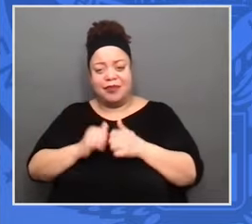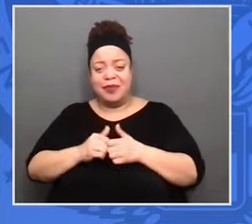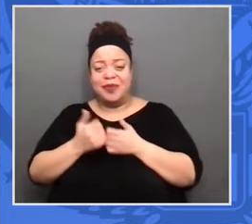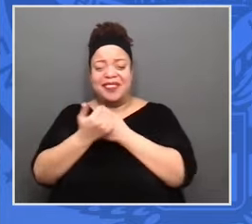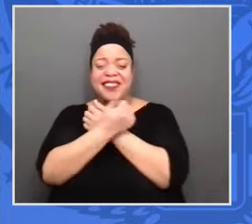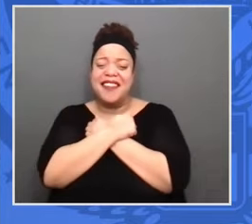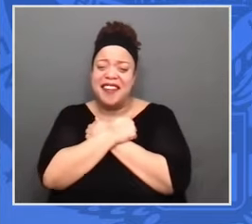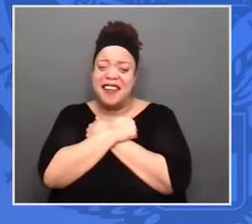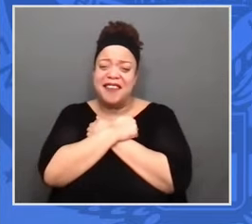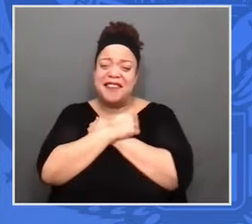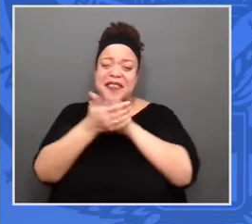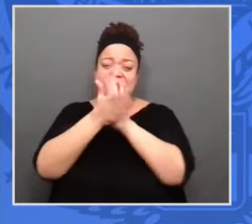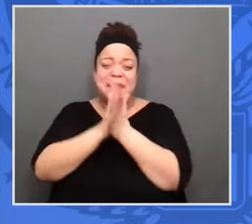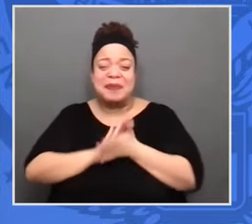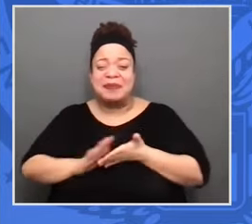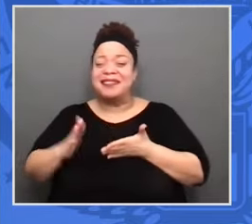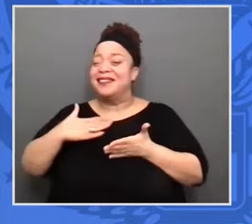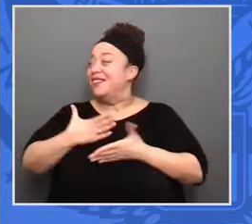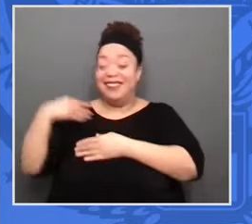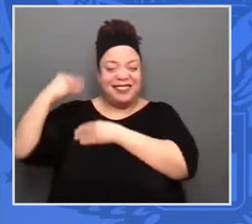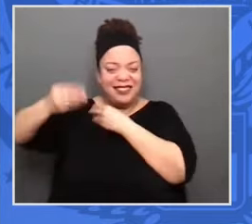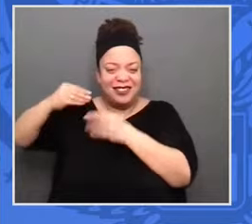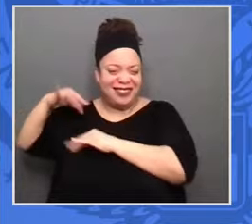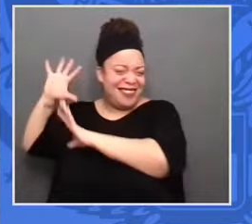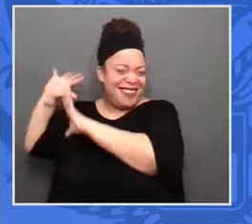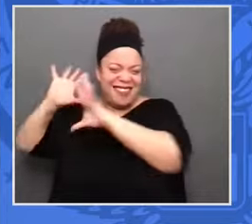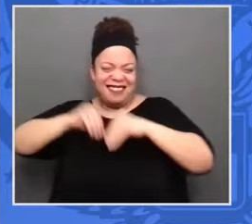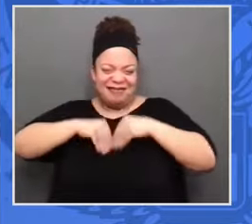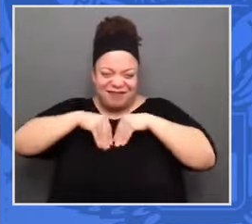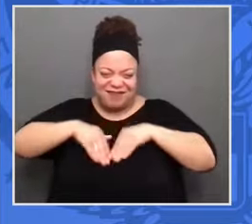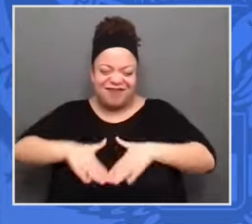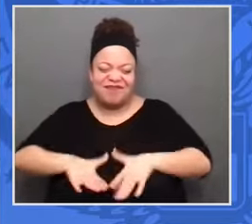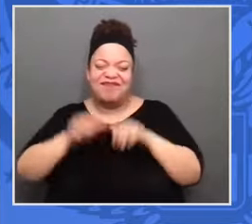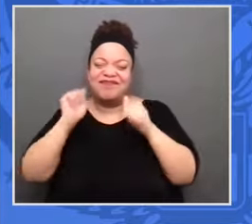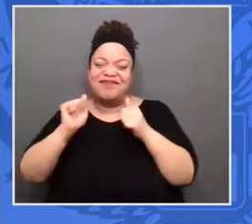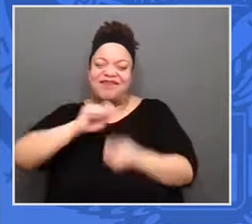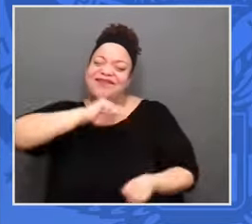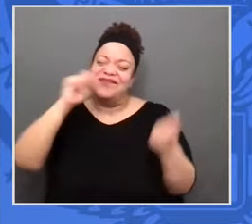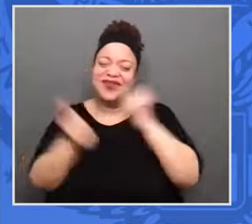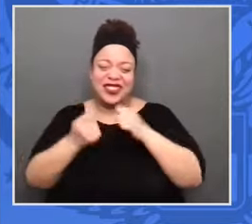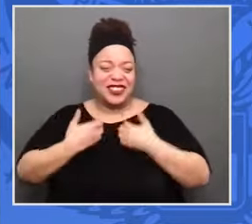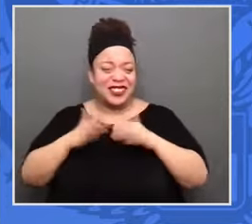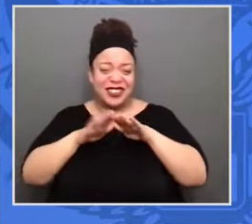and change our children's birthlight.